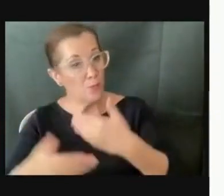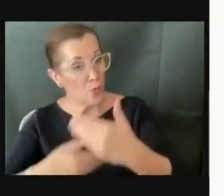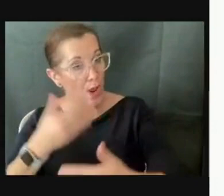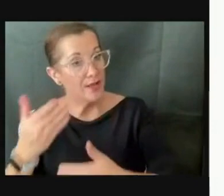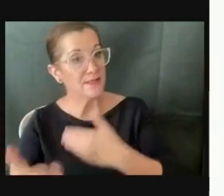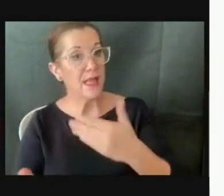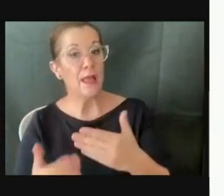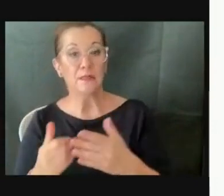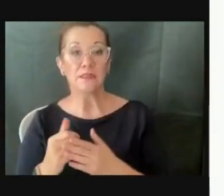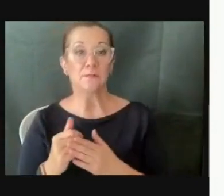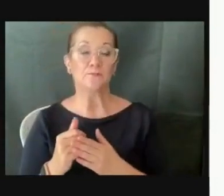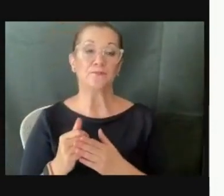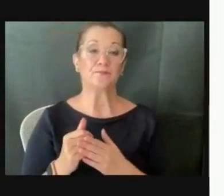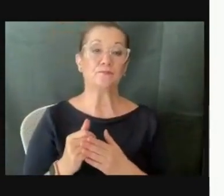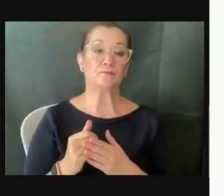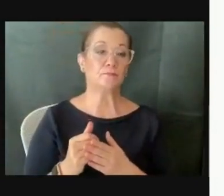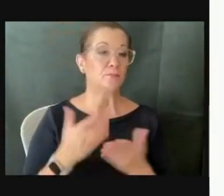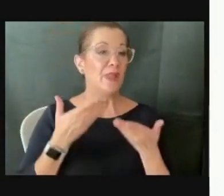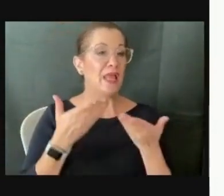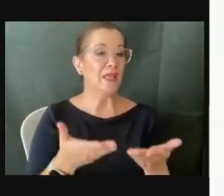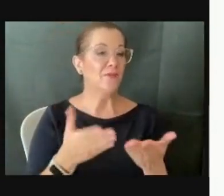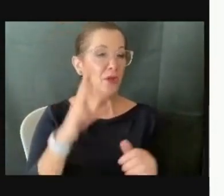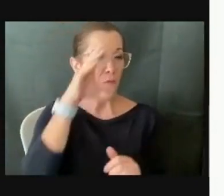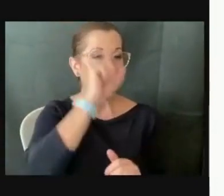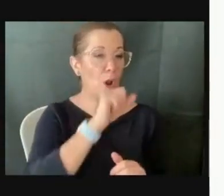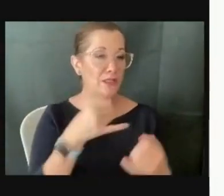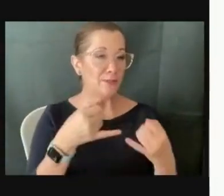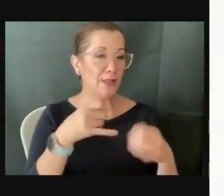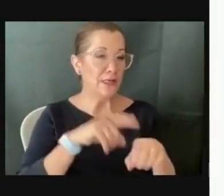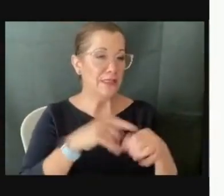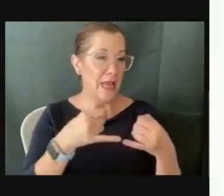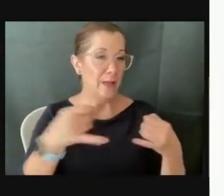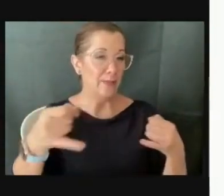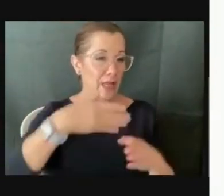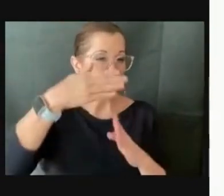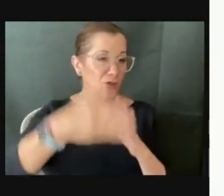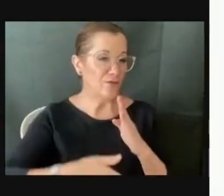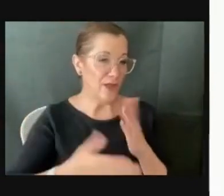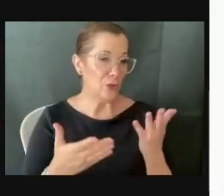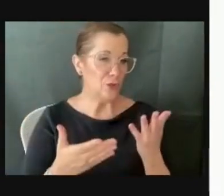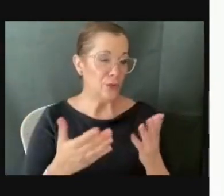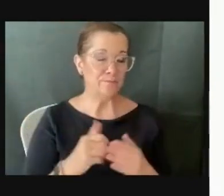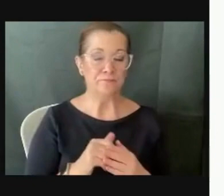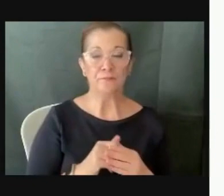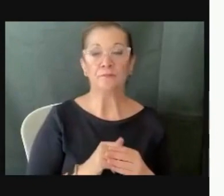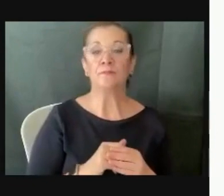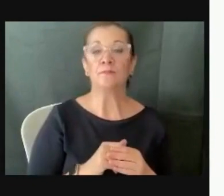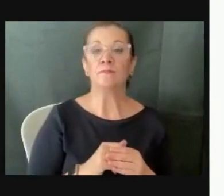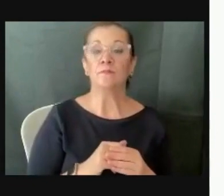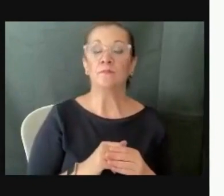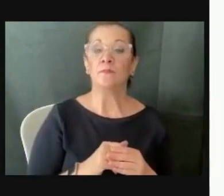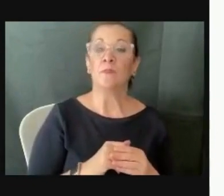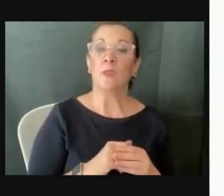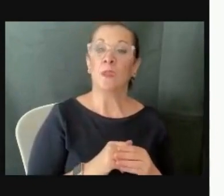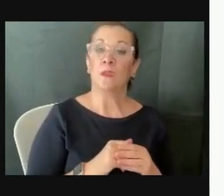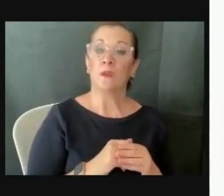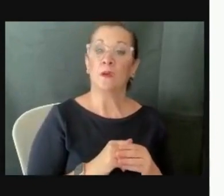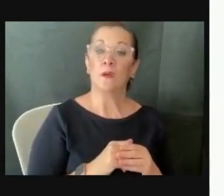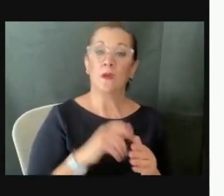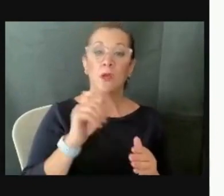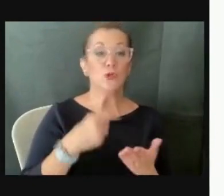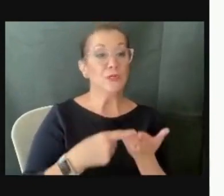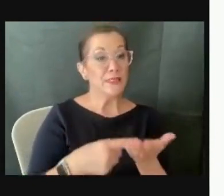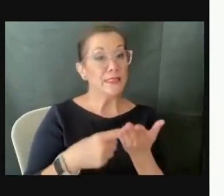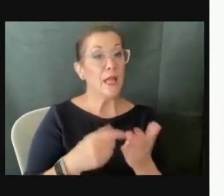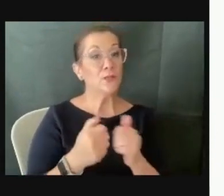what some approximate timelines are for getting those completed within their company and what they're working with. They should discuss with